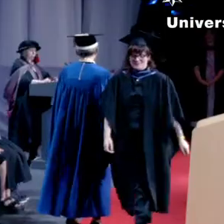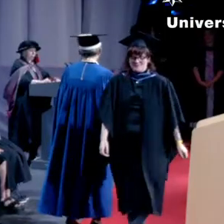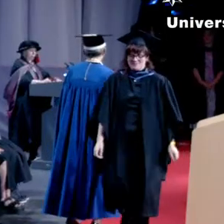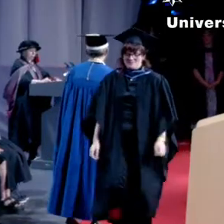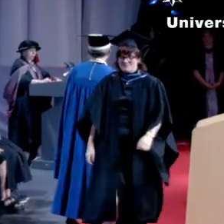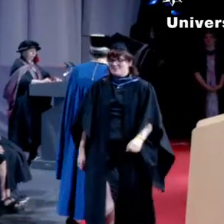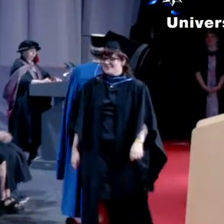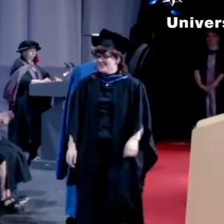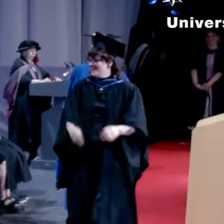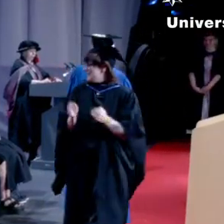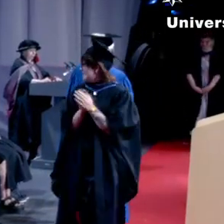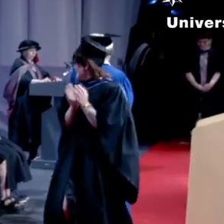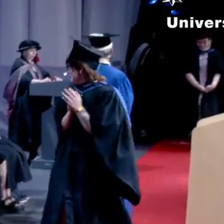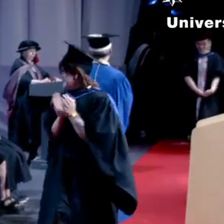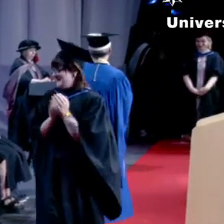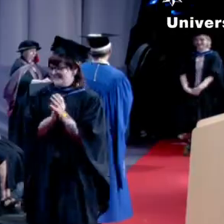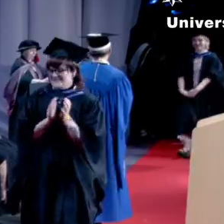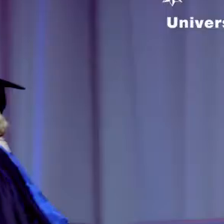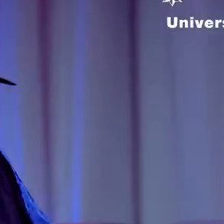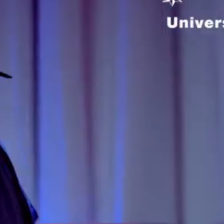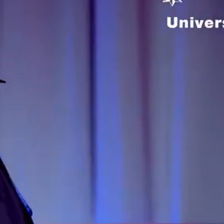Elizabeth Ovens.